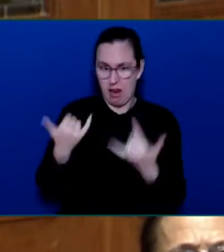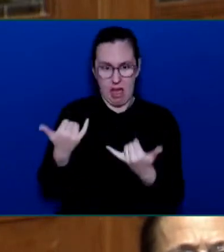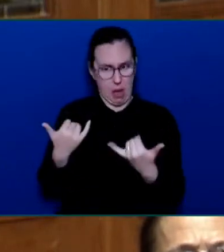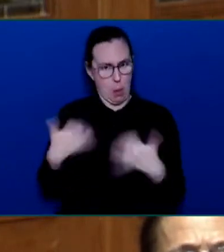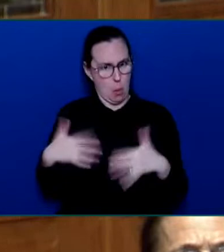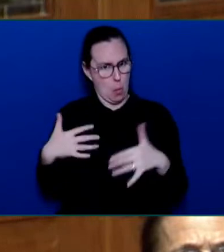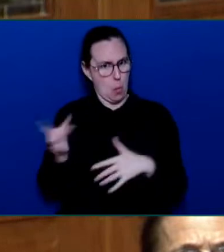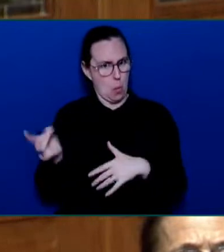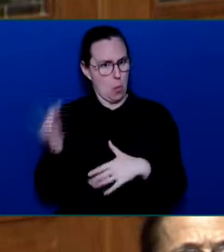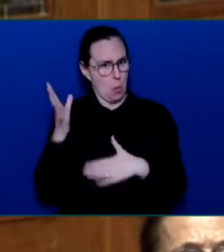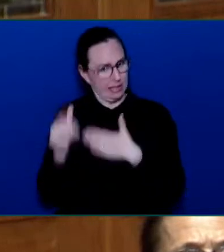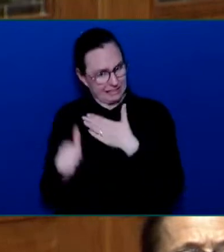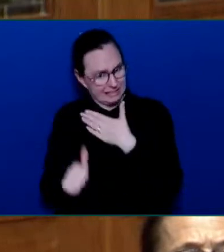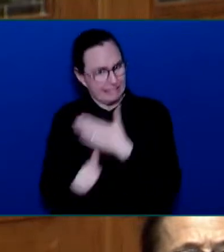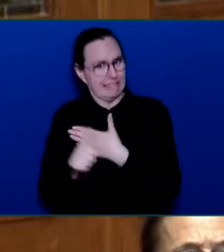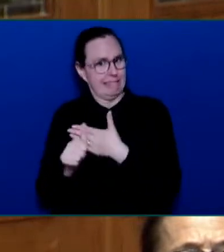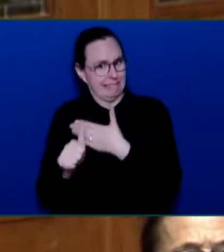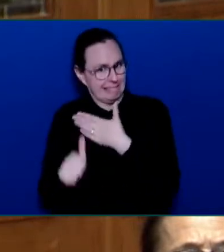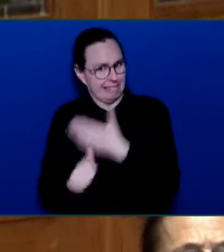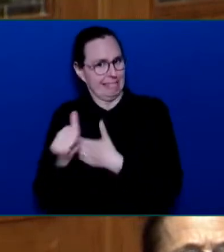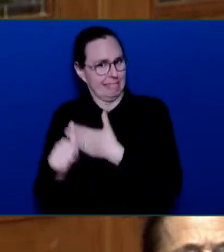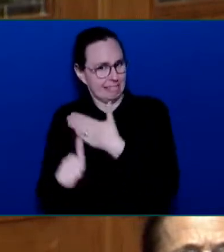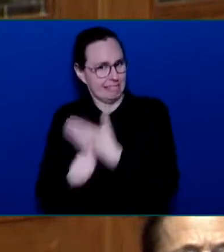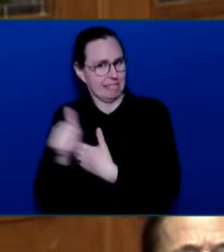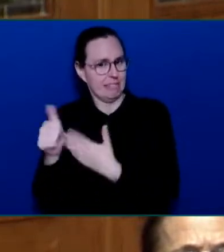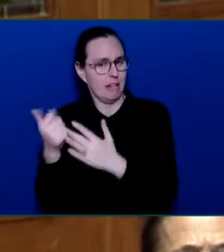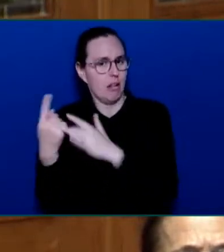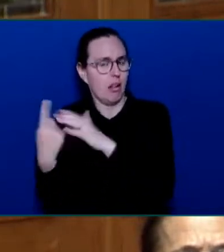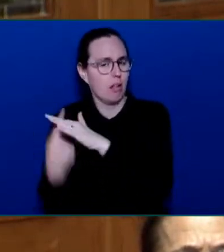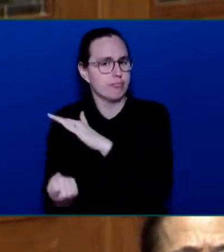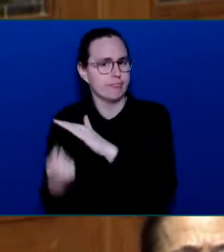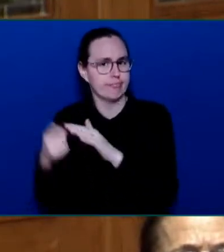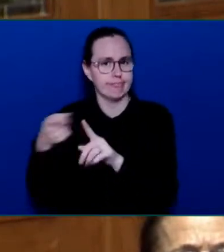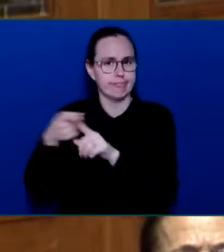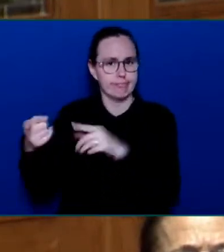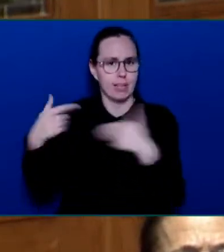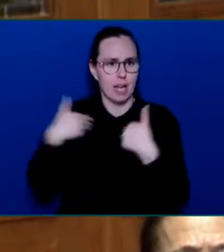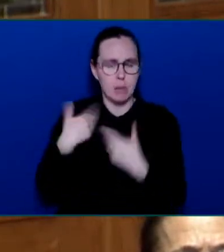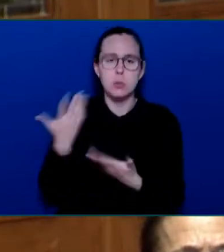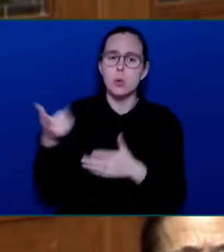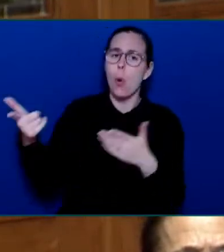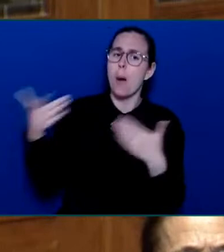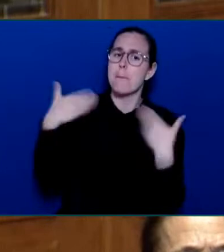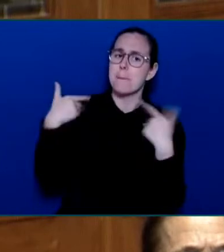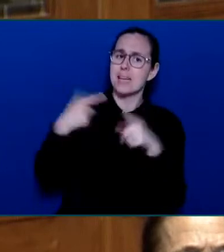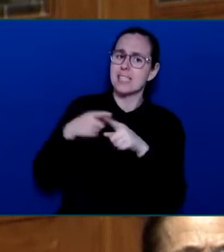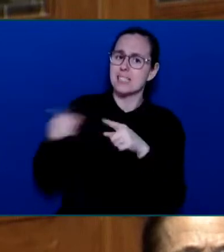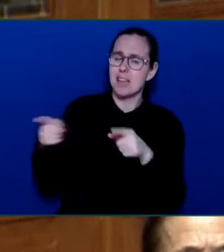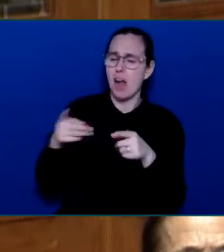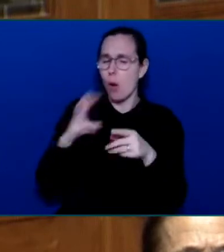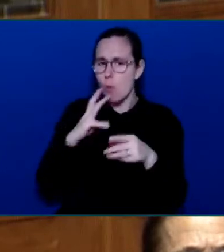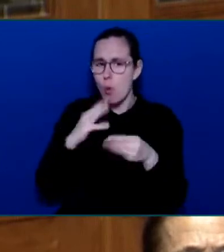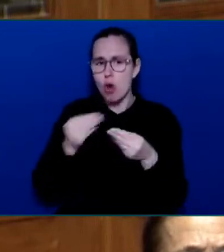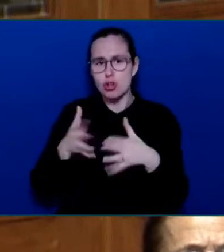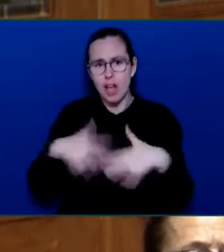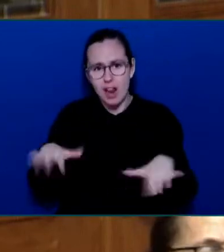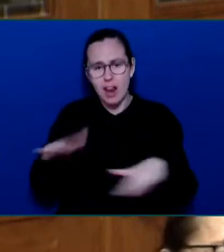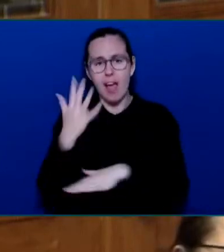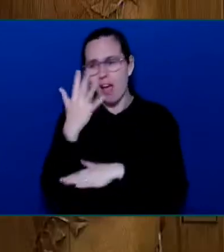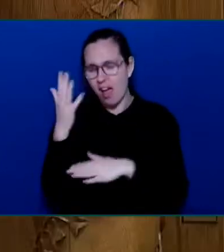Water, Land, Resource Stewardship. Will the Minister ensure that we see species at-risk legislation before the next